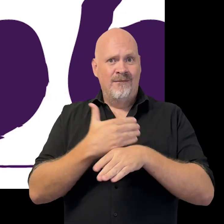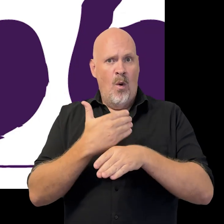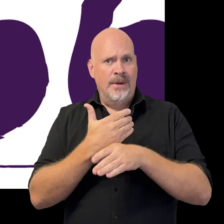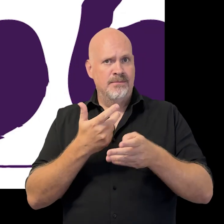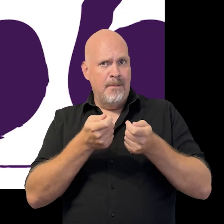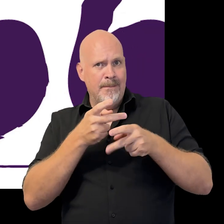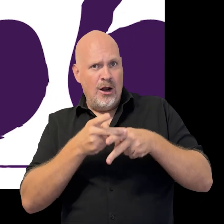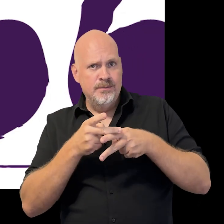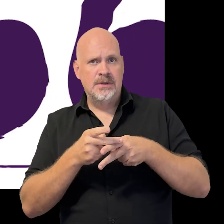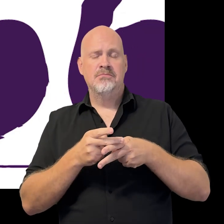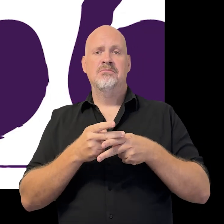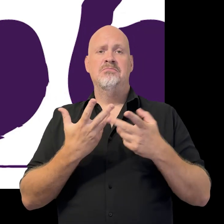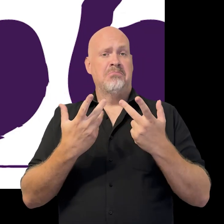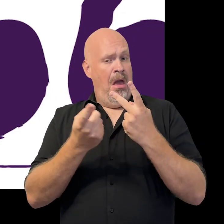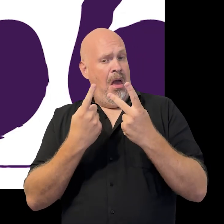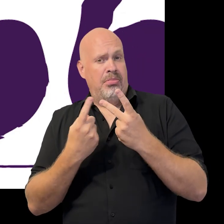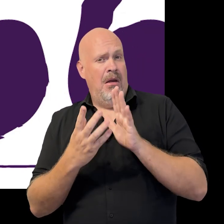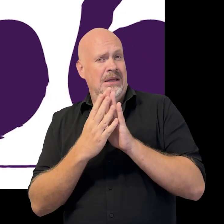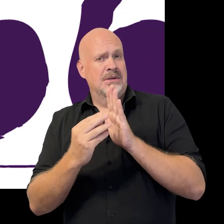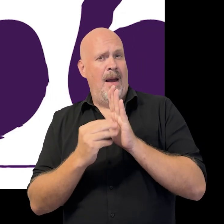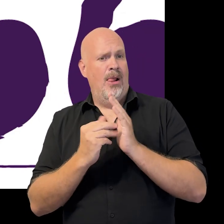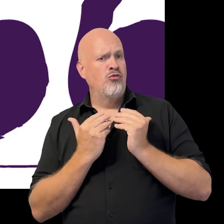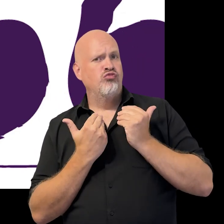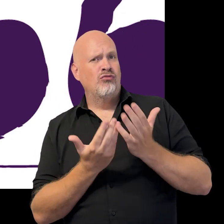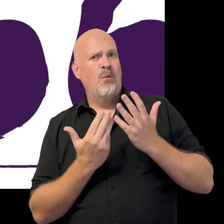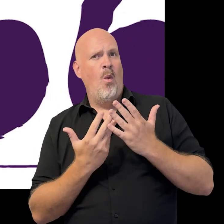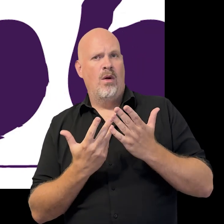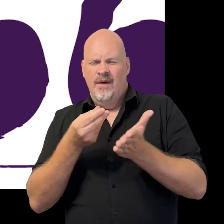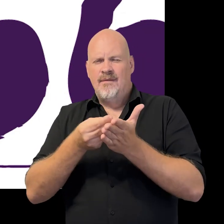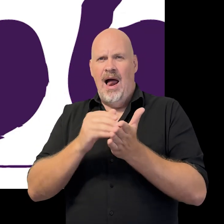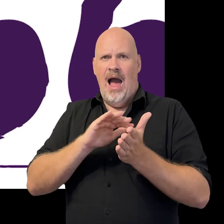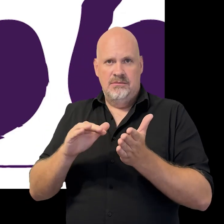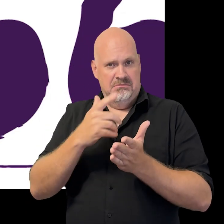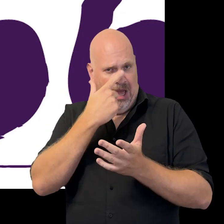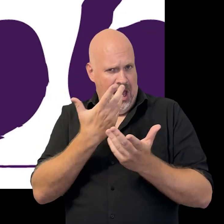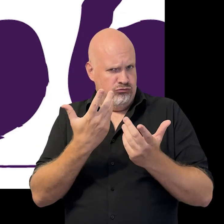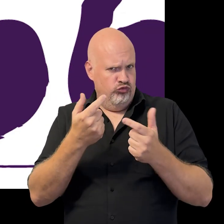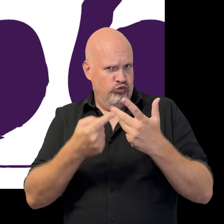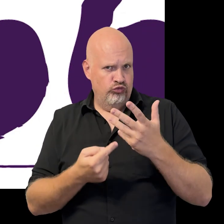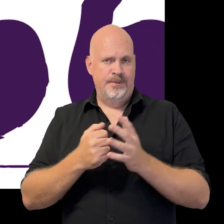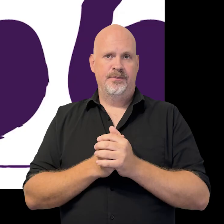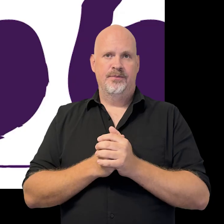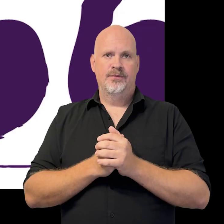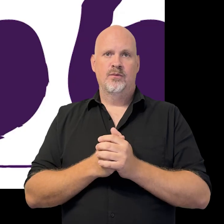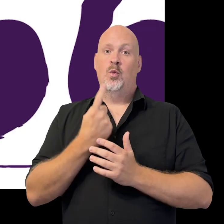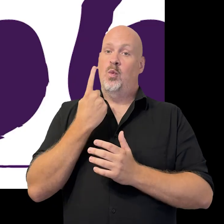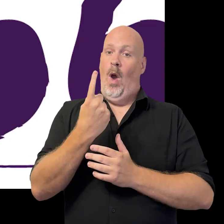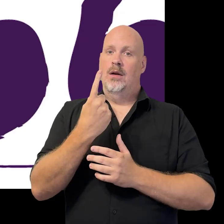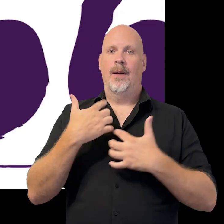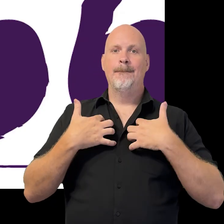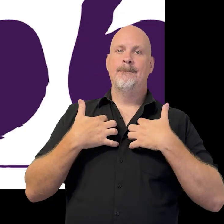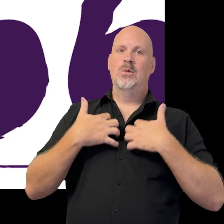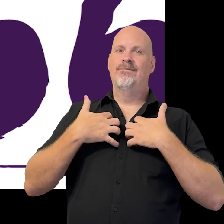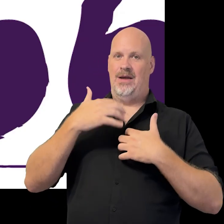you do need to think about being persuasive within the cost-benefit